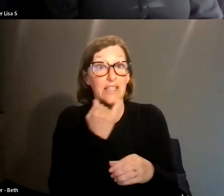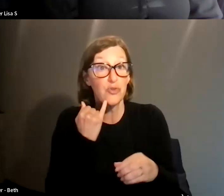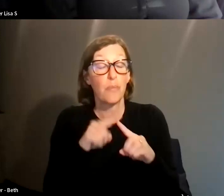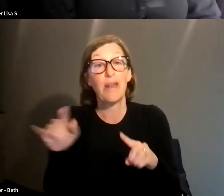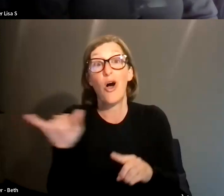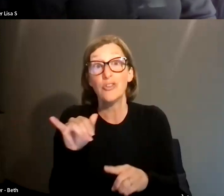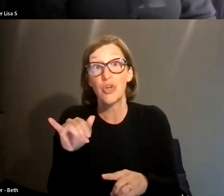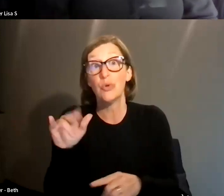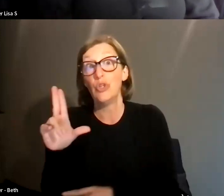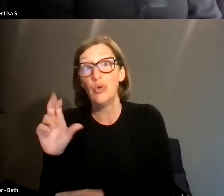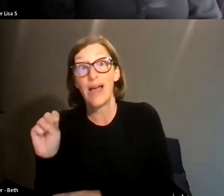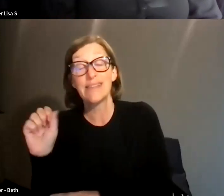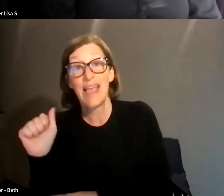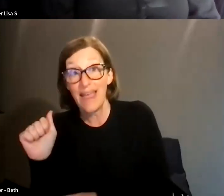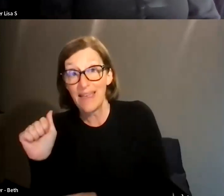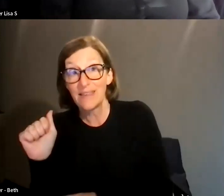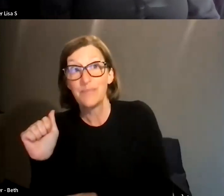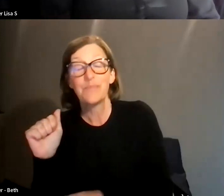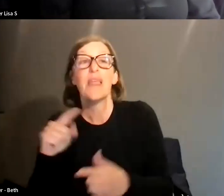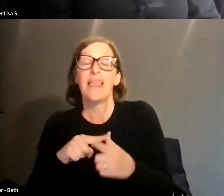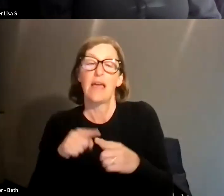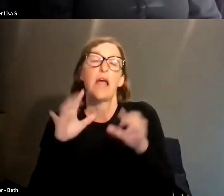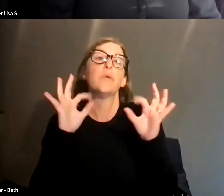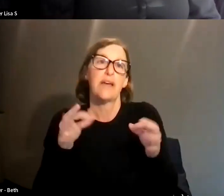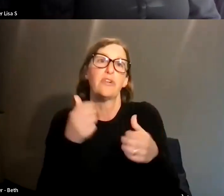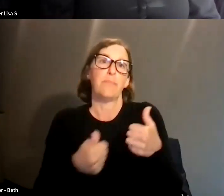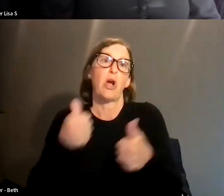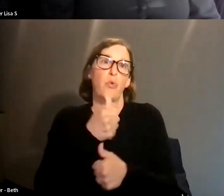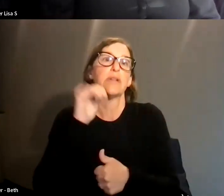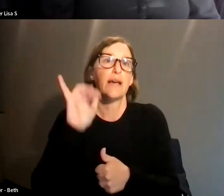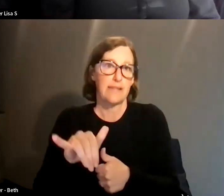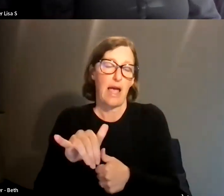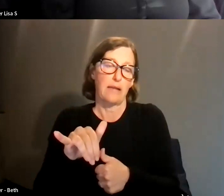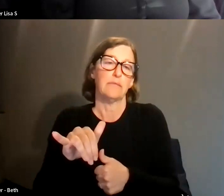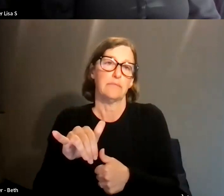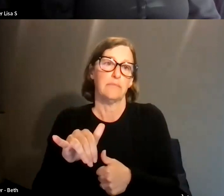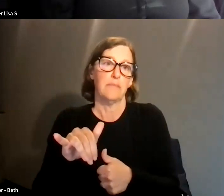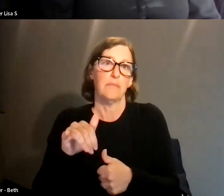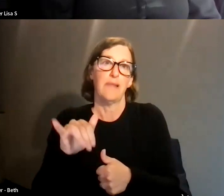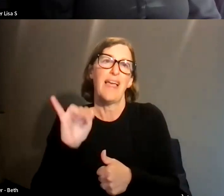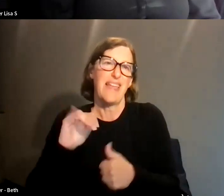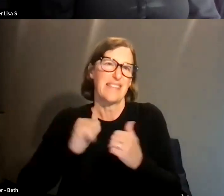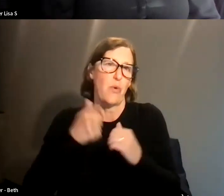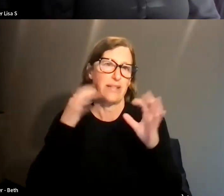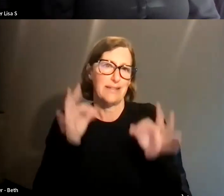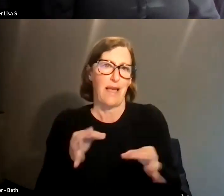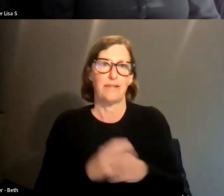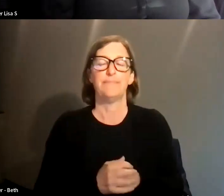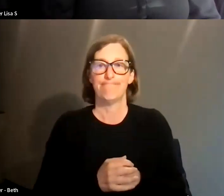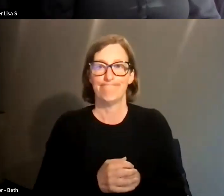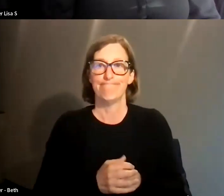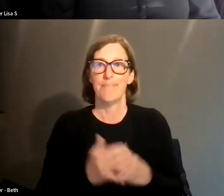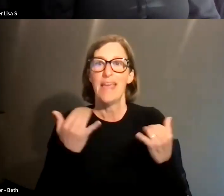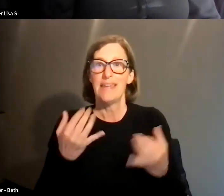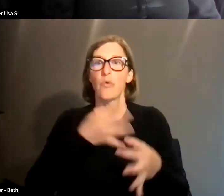among Ashkenazi Jews and so on, then I will definitely prioritize it, and I'm doing it these days, indeed.